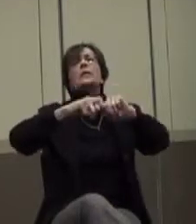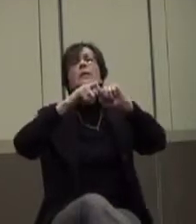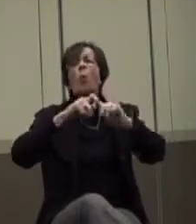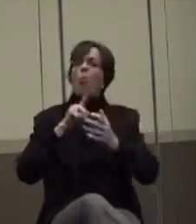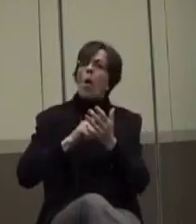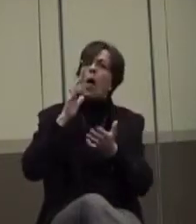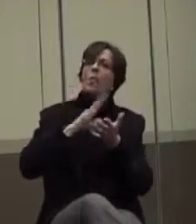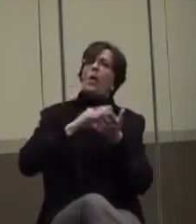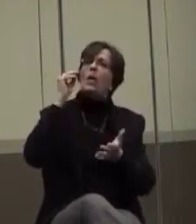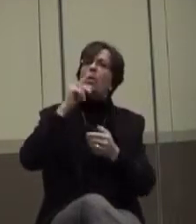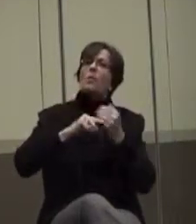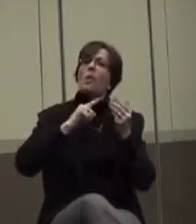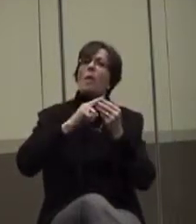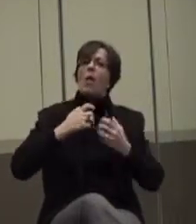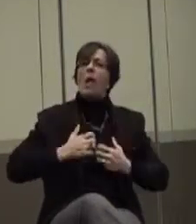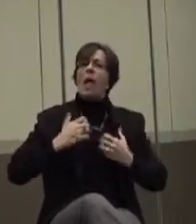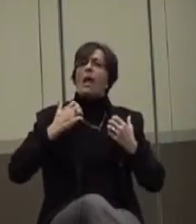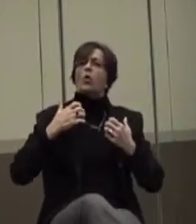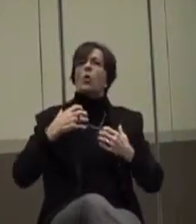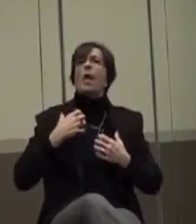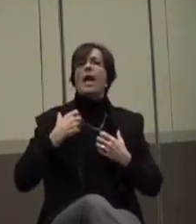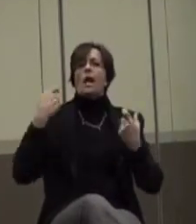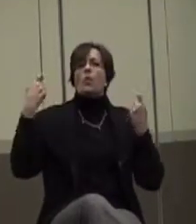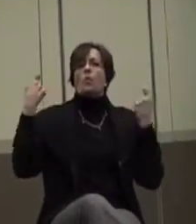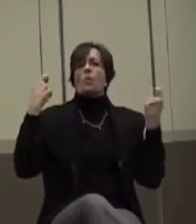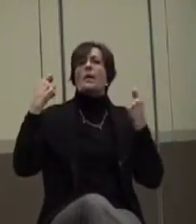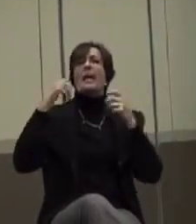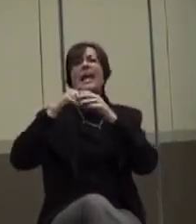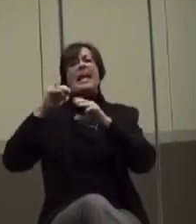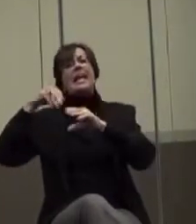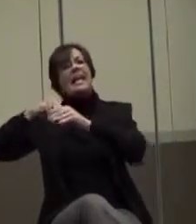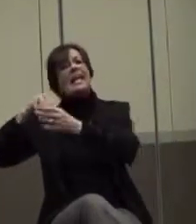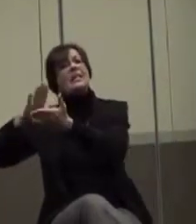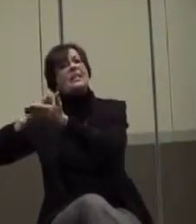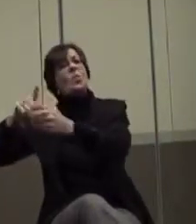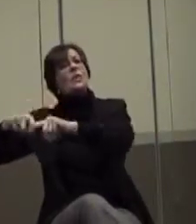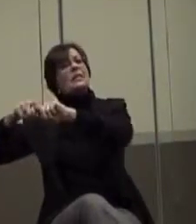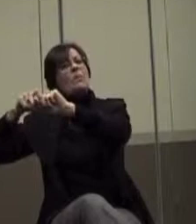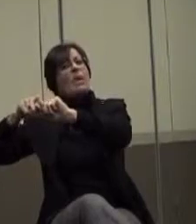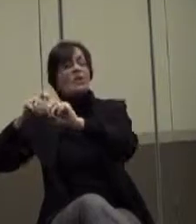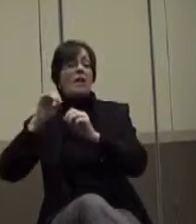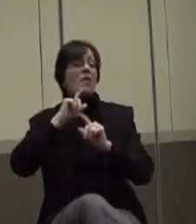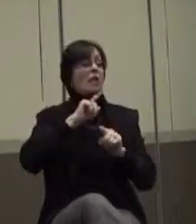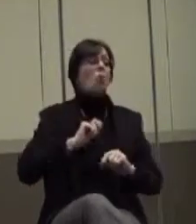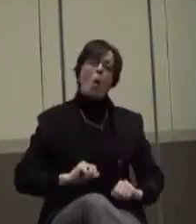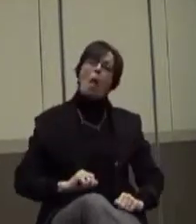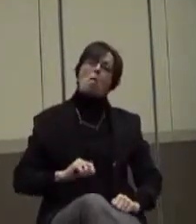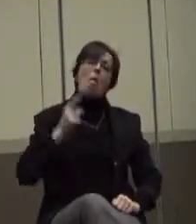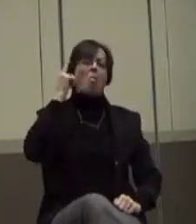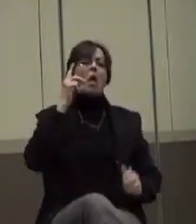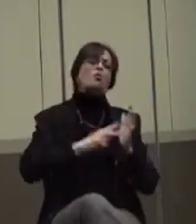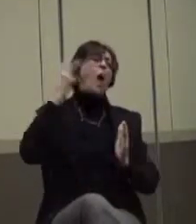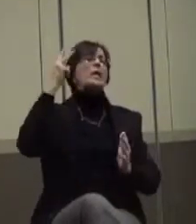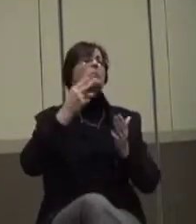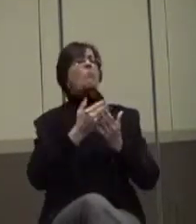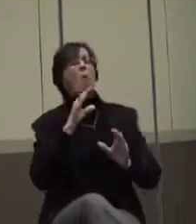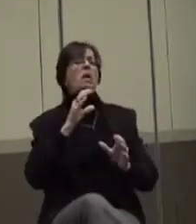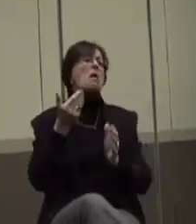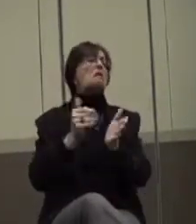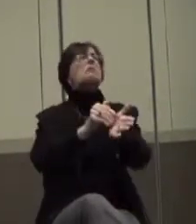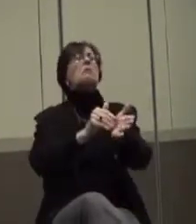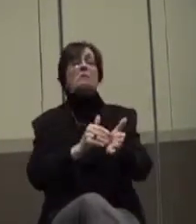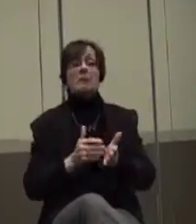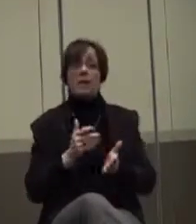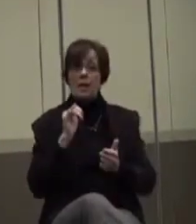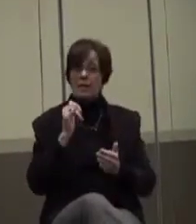is he going to learn about anger and anger management in in-school suspension? And if the answer is, well, he'll think twice before he does it the next time,